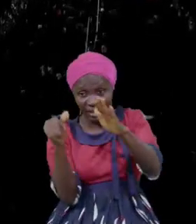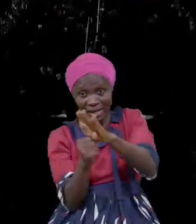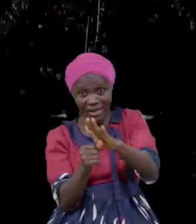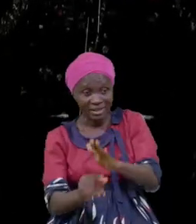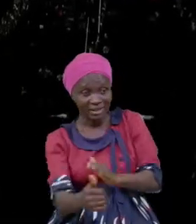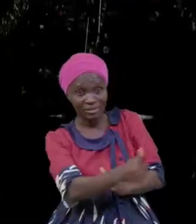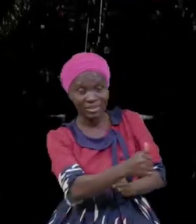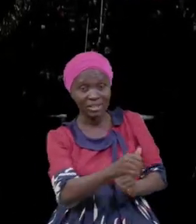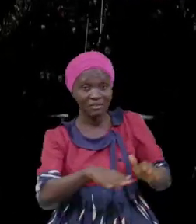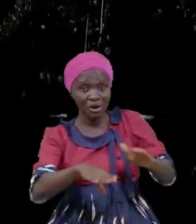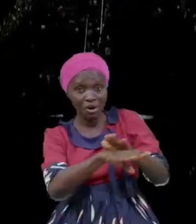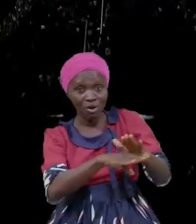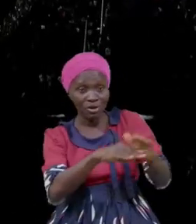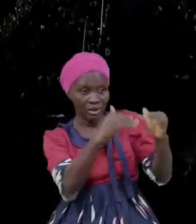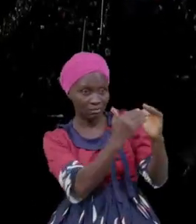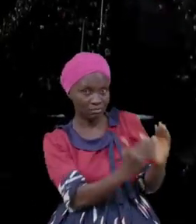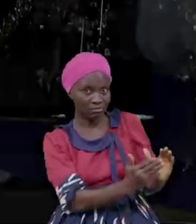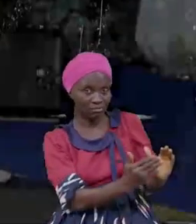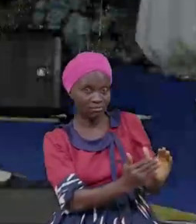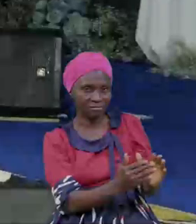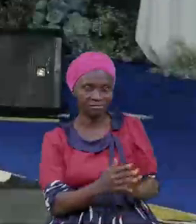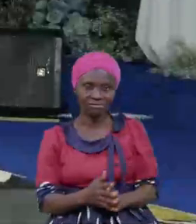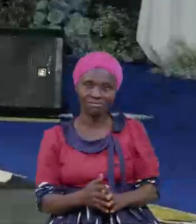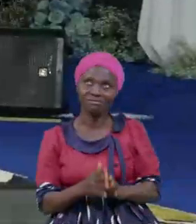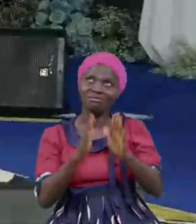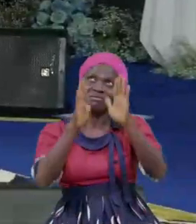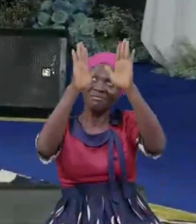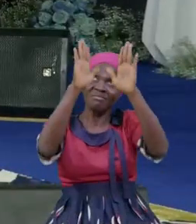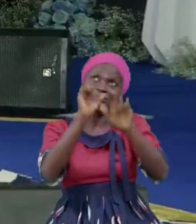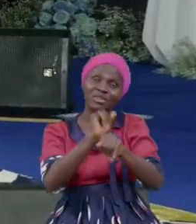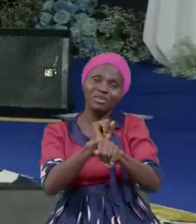shelter. Miracle is going to fall like rain.